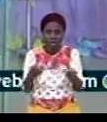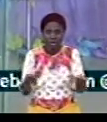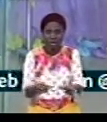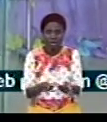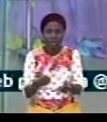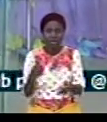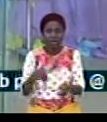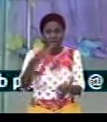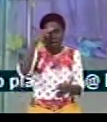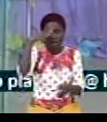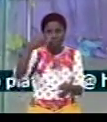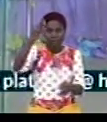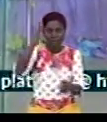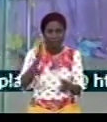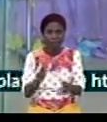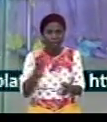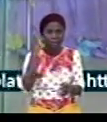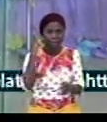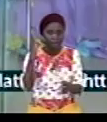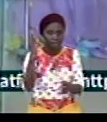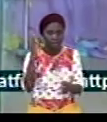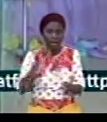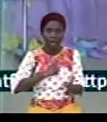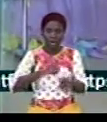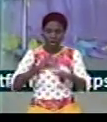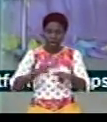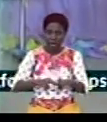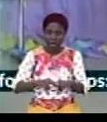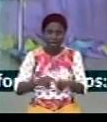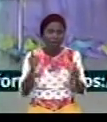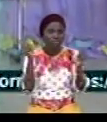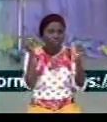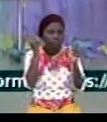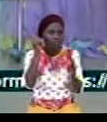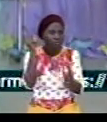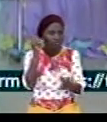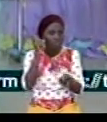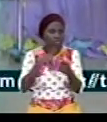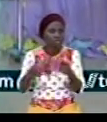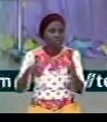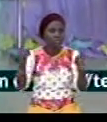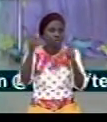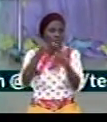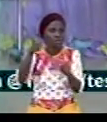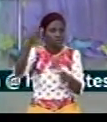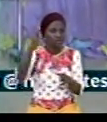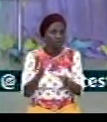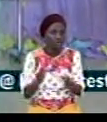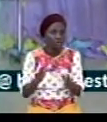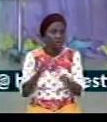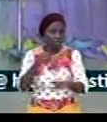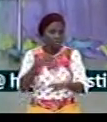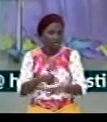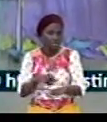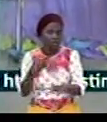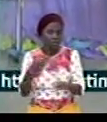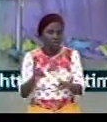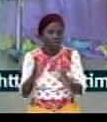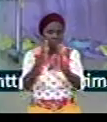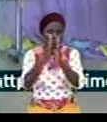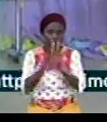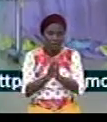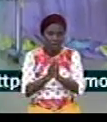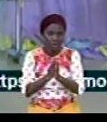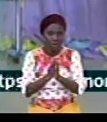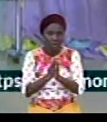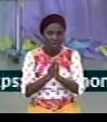ministering. I sat down and I listened to the word of God. And when it came to the time where he said